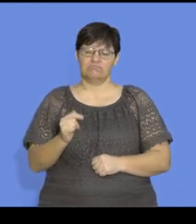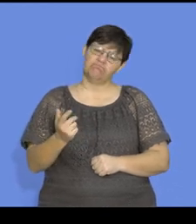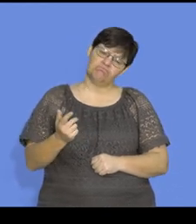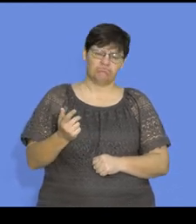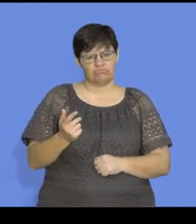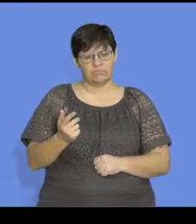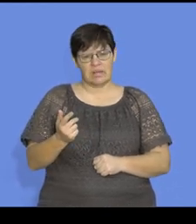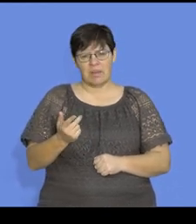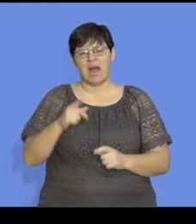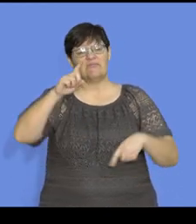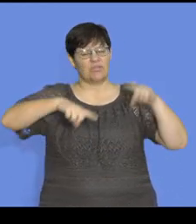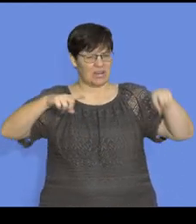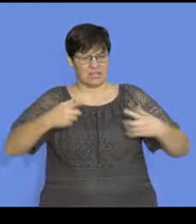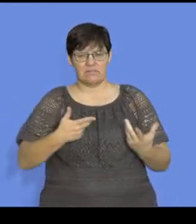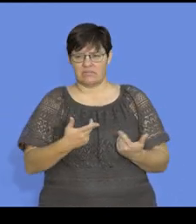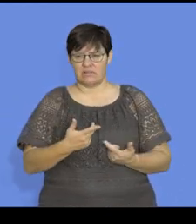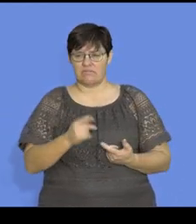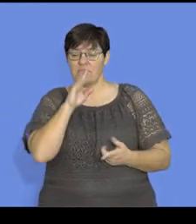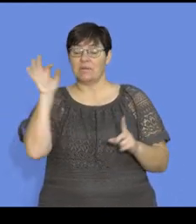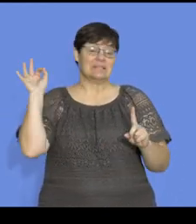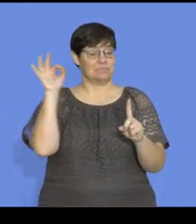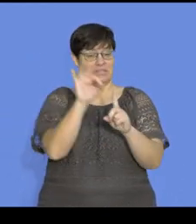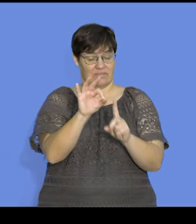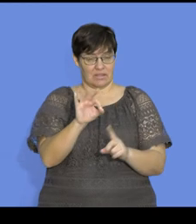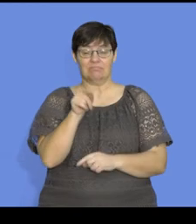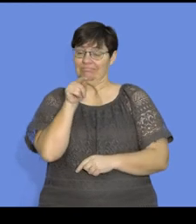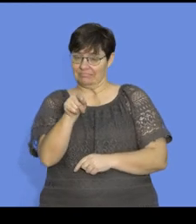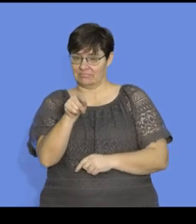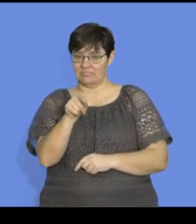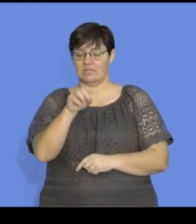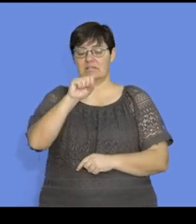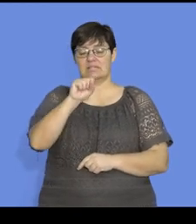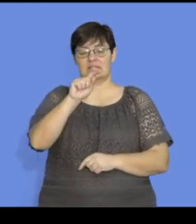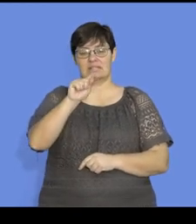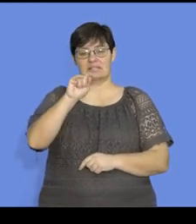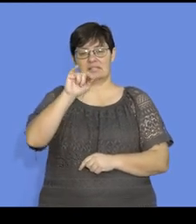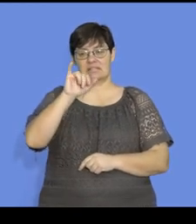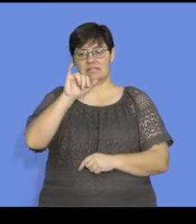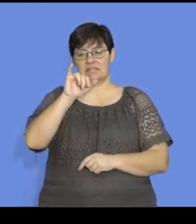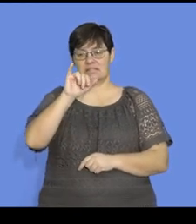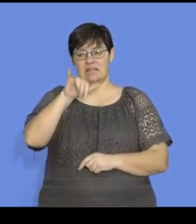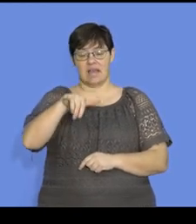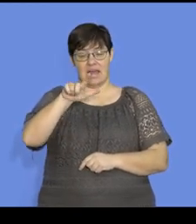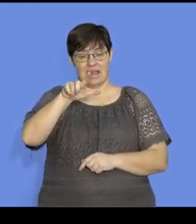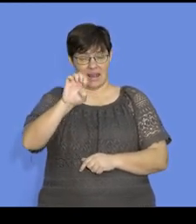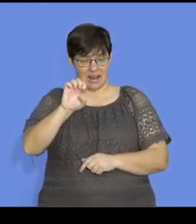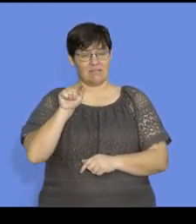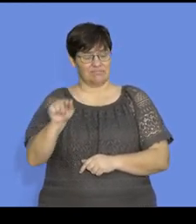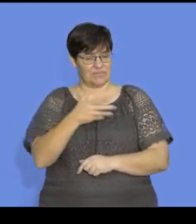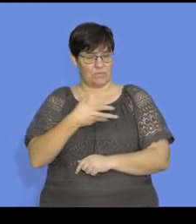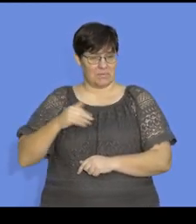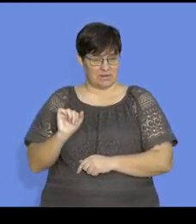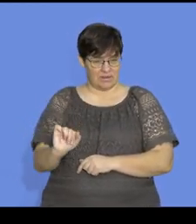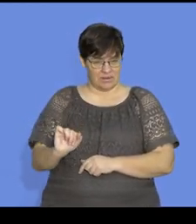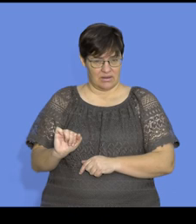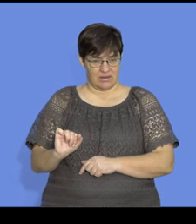would give maybe a variety. If you were to be specific, it is the style, right, of the female. So it